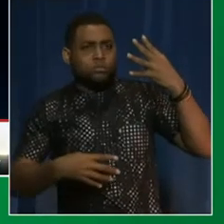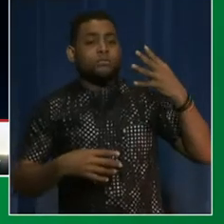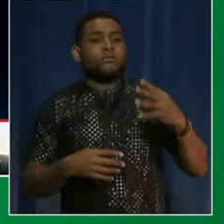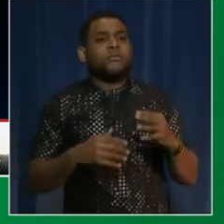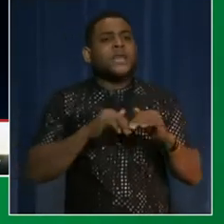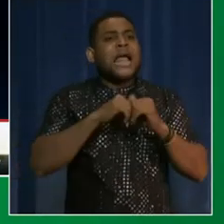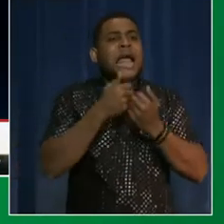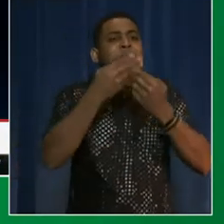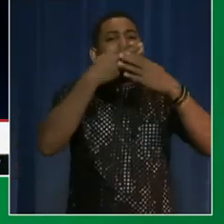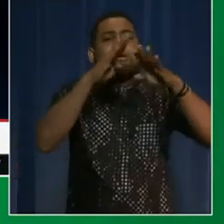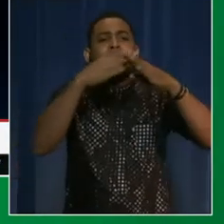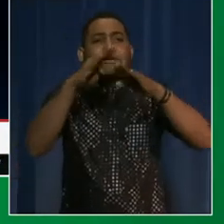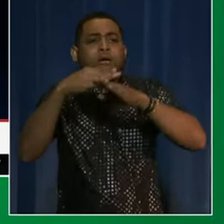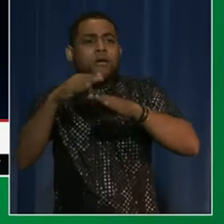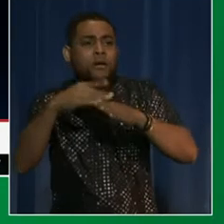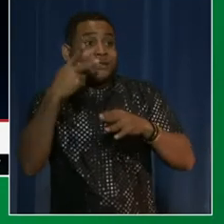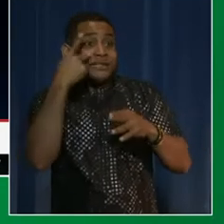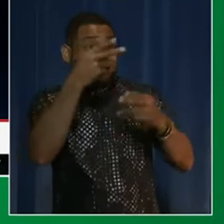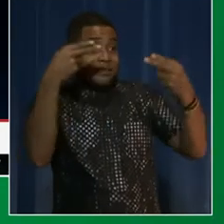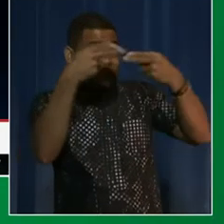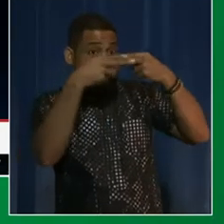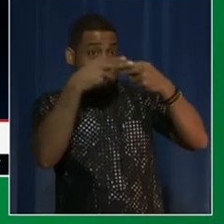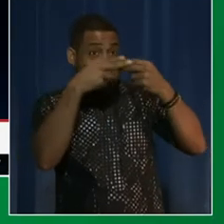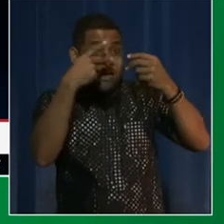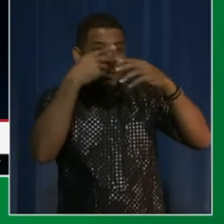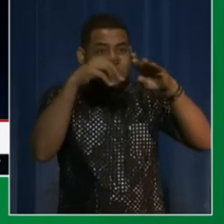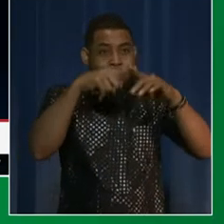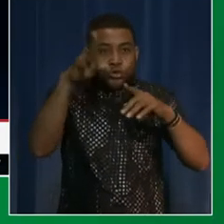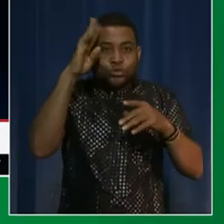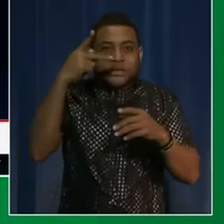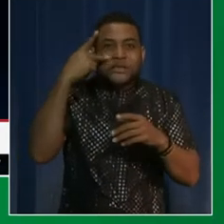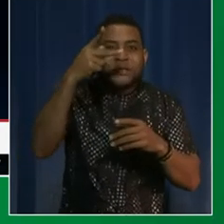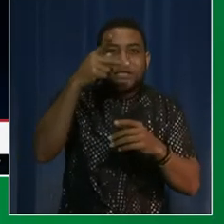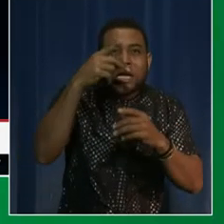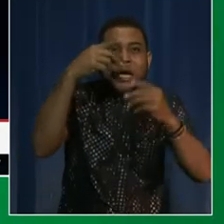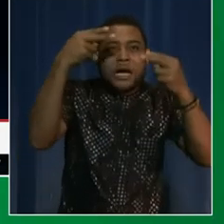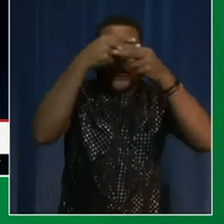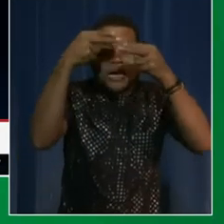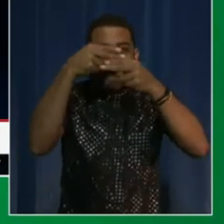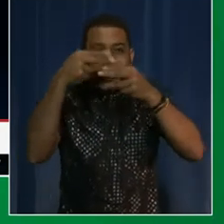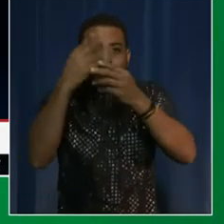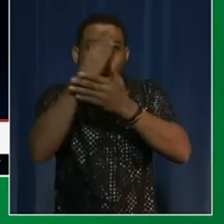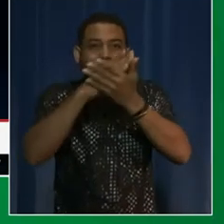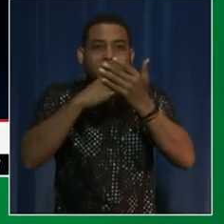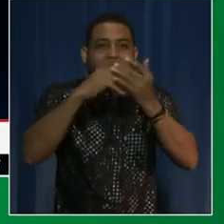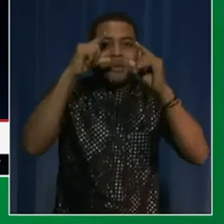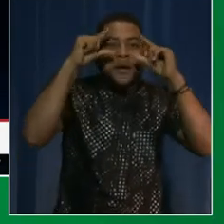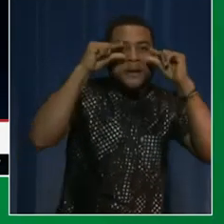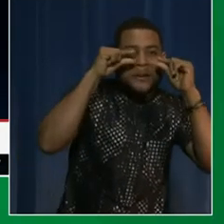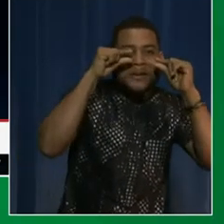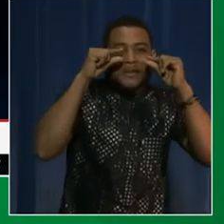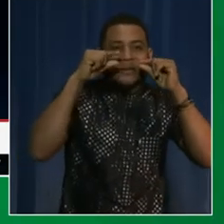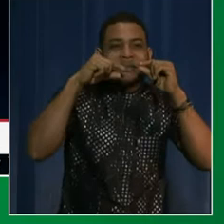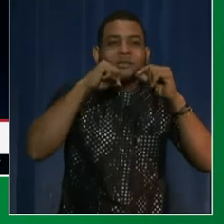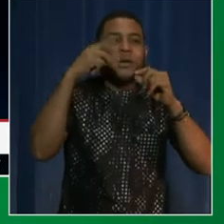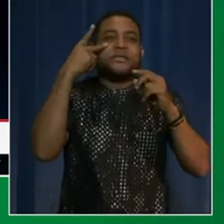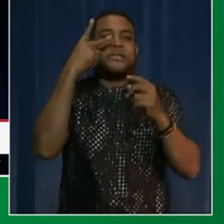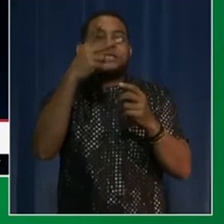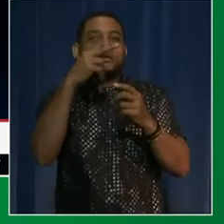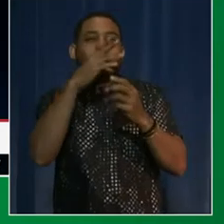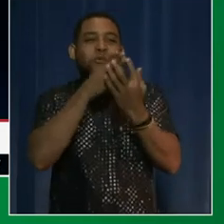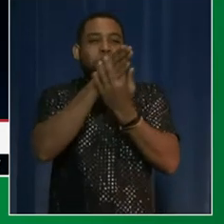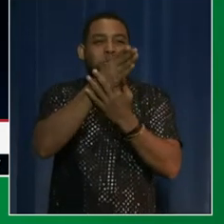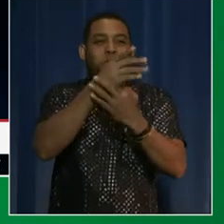see by the slide, I see people leaning forward, some people squinting. It's good to not be staring through a screen. As Bruce